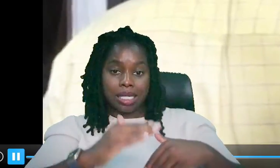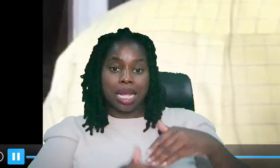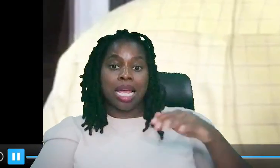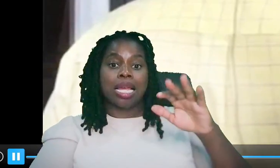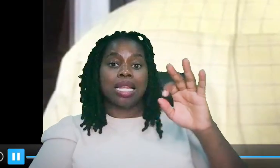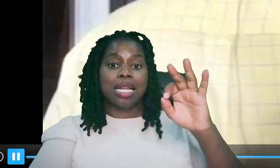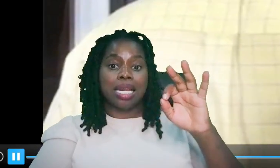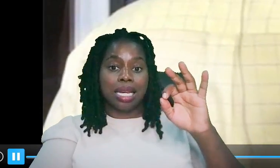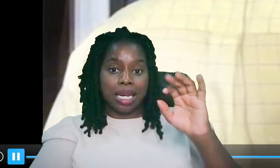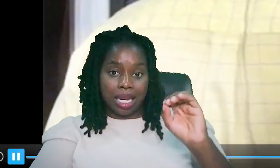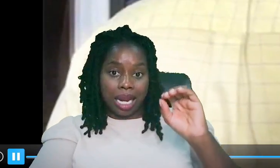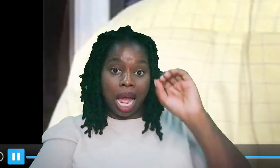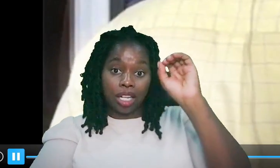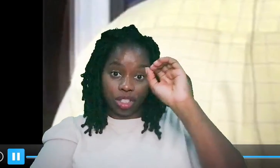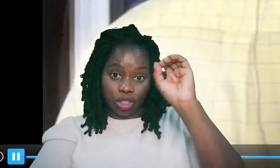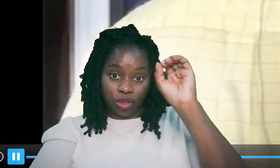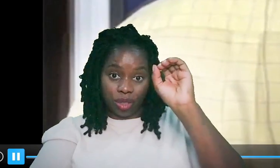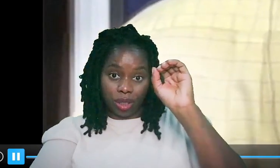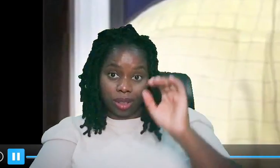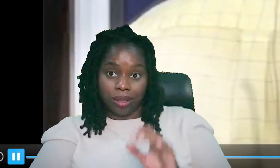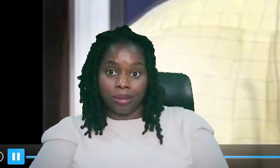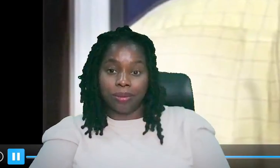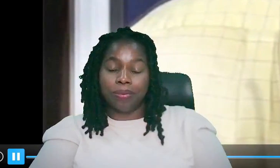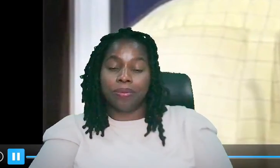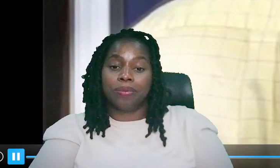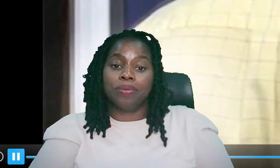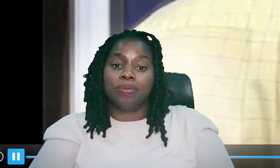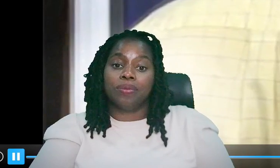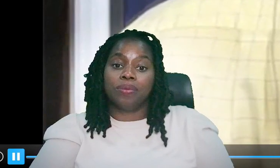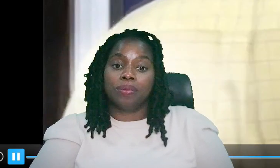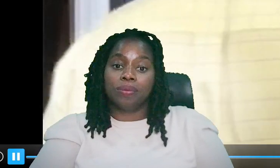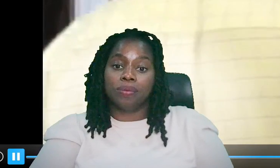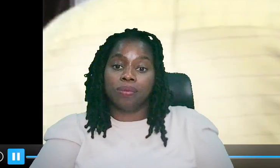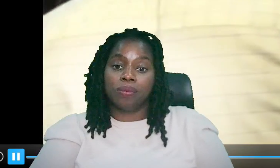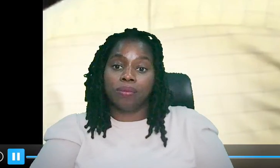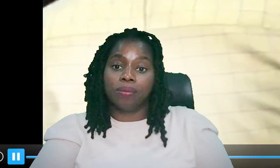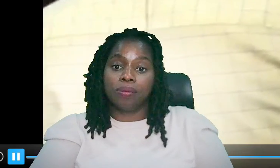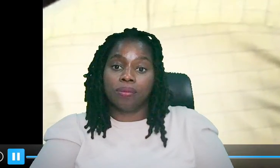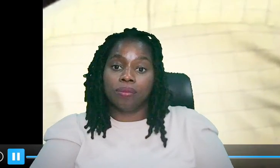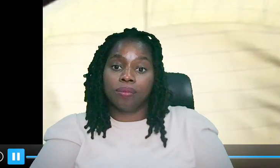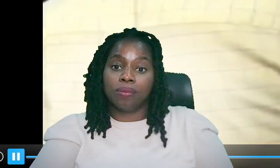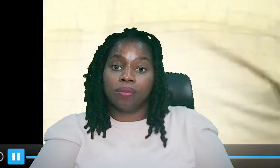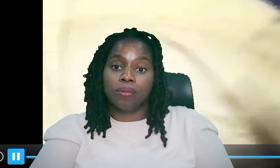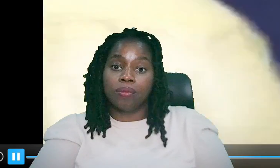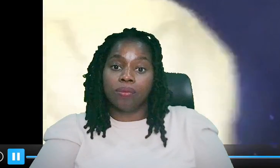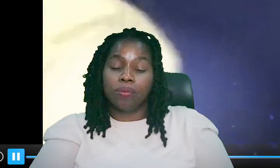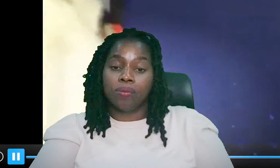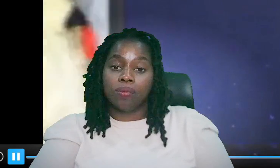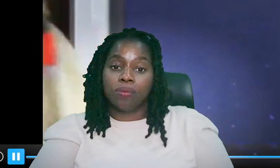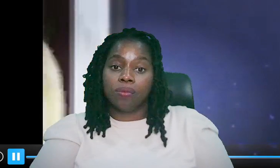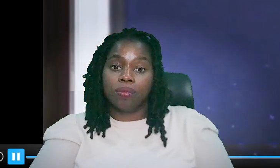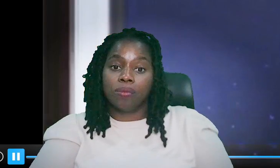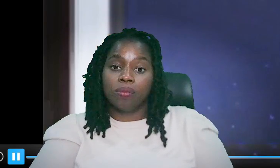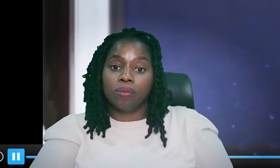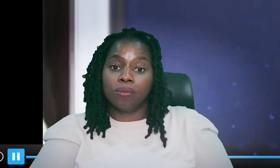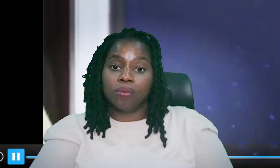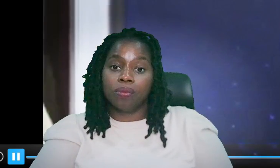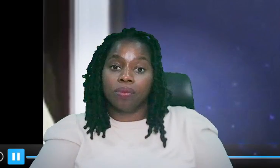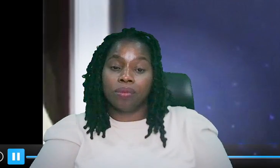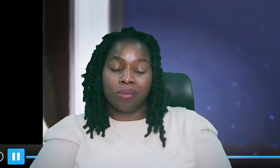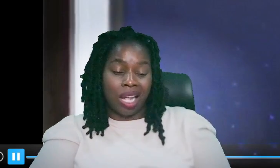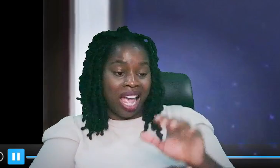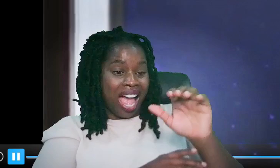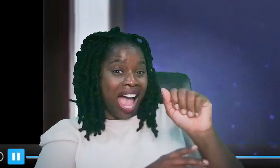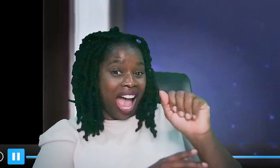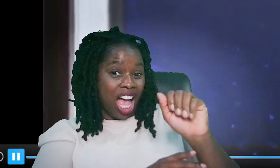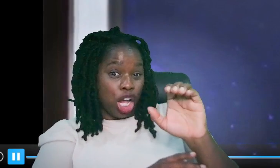than 90 degrees. Acute means